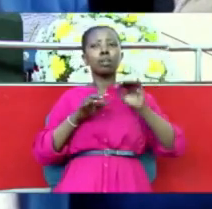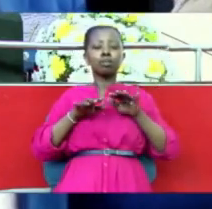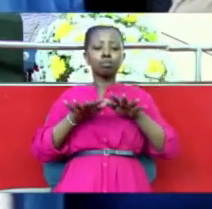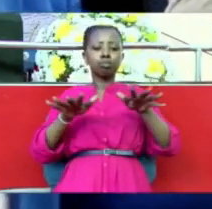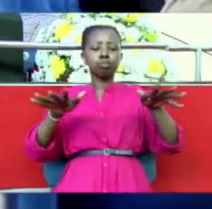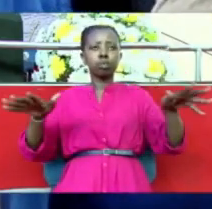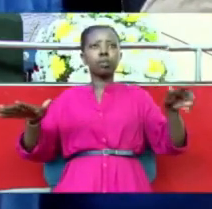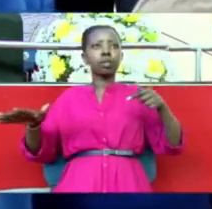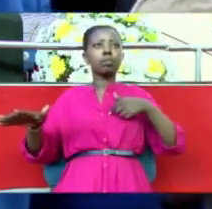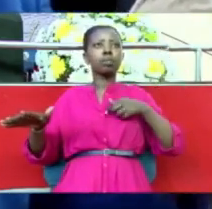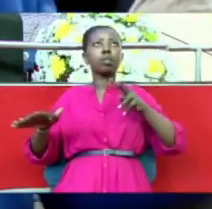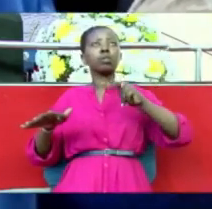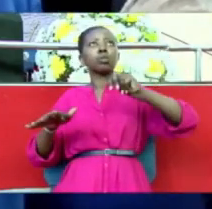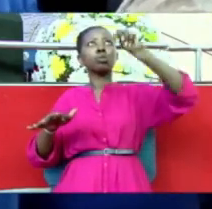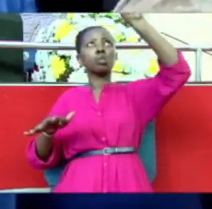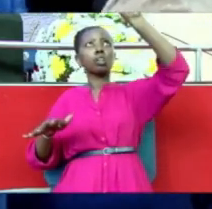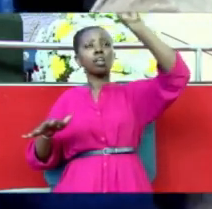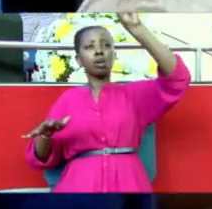Spread me to the north,